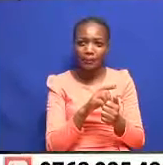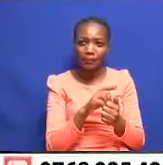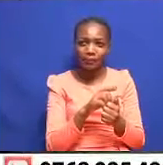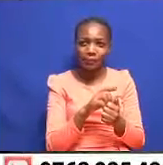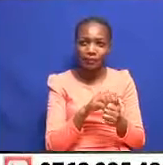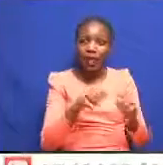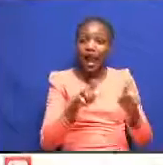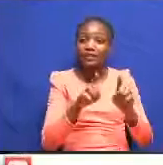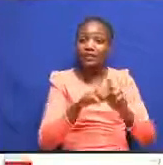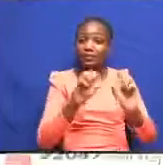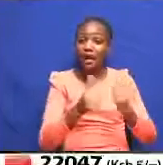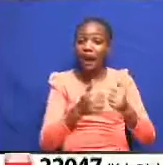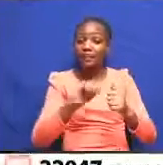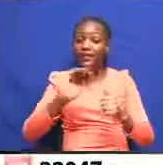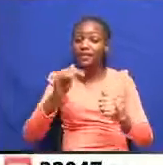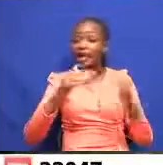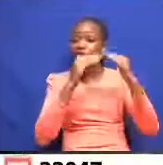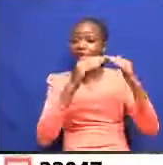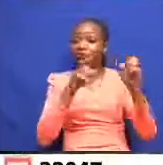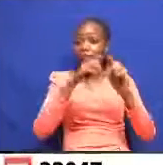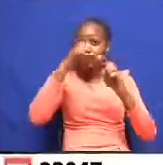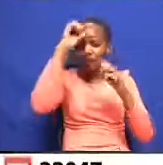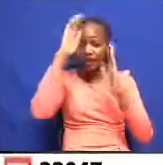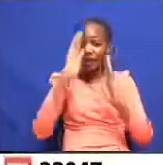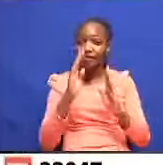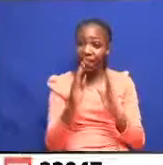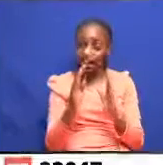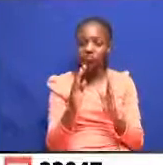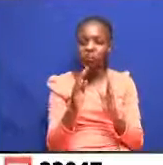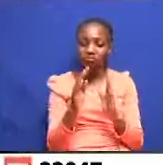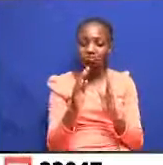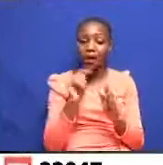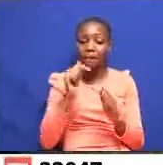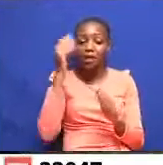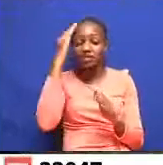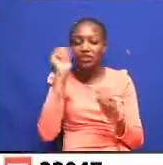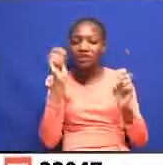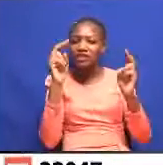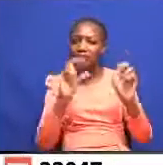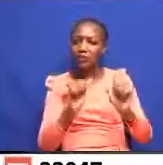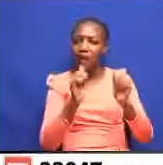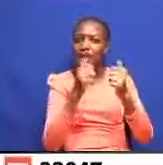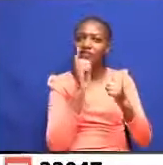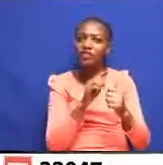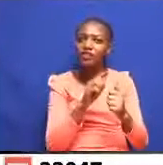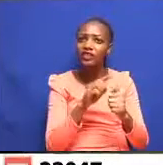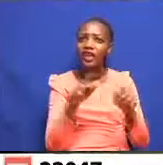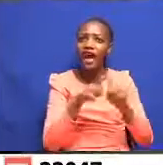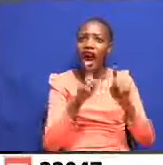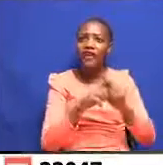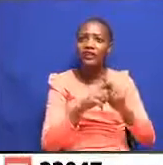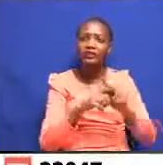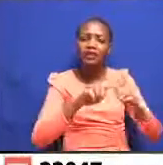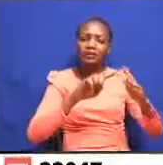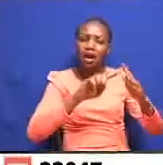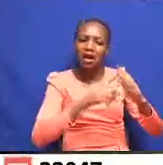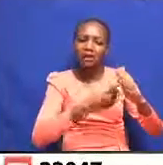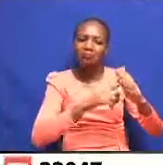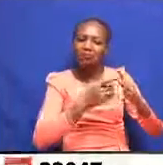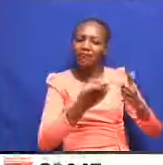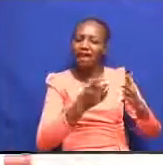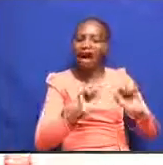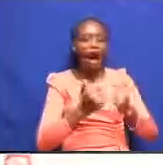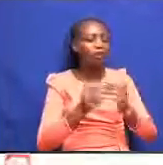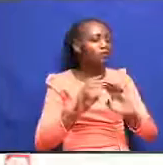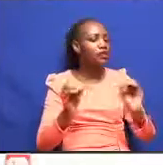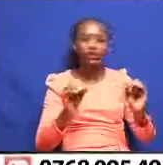the county, including the governor, letting her know that these issues have been going on, and lack of repairing of these important machines can